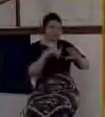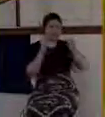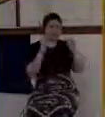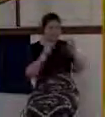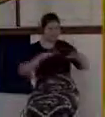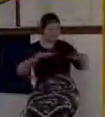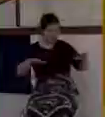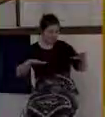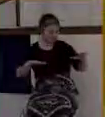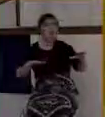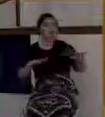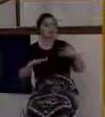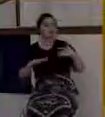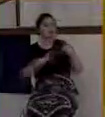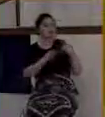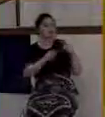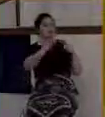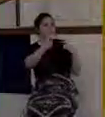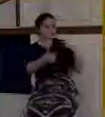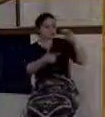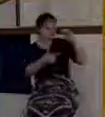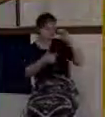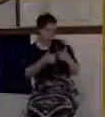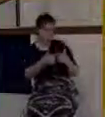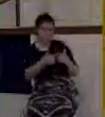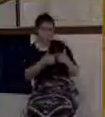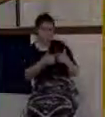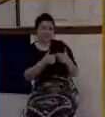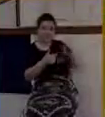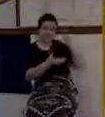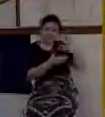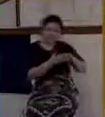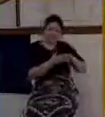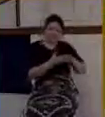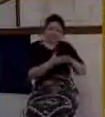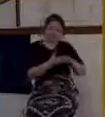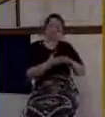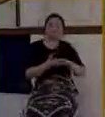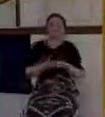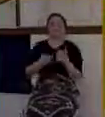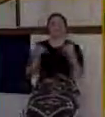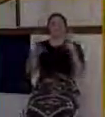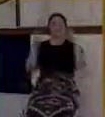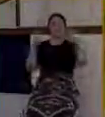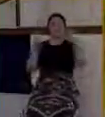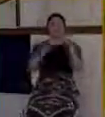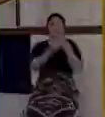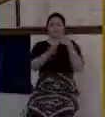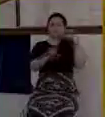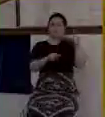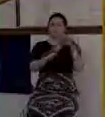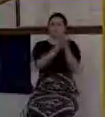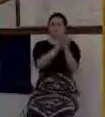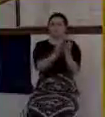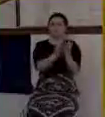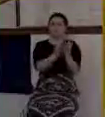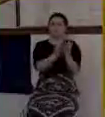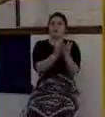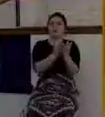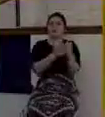raise up seed unto his brother. And so they're quoting here from Deuteronomy 25 on the custom